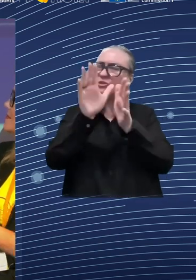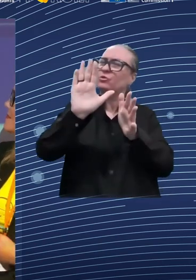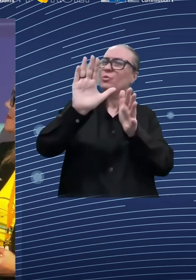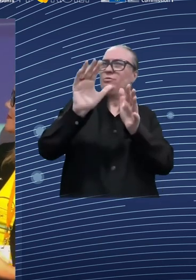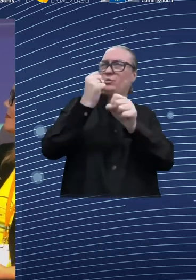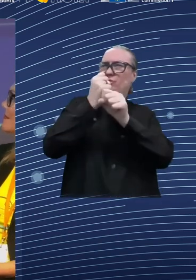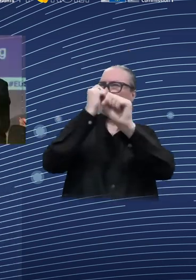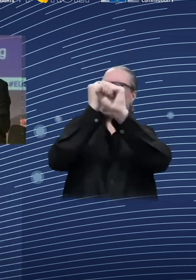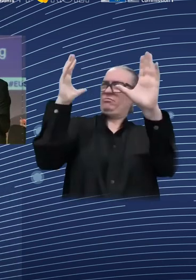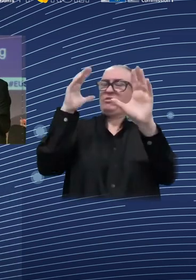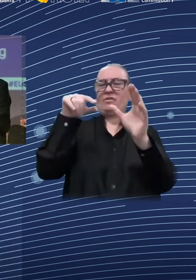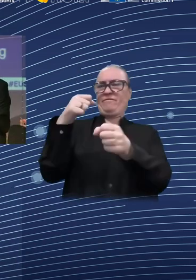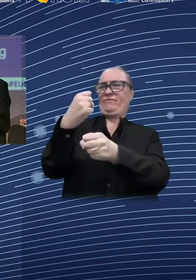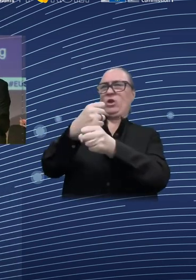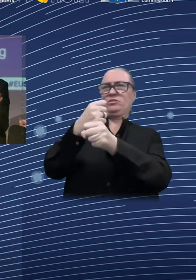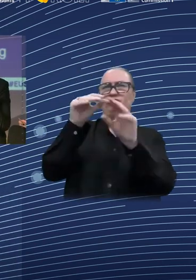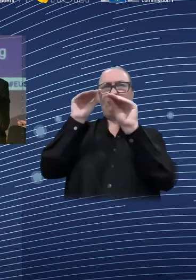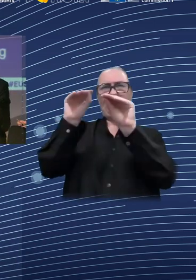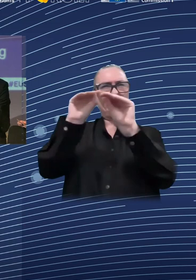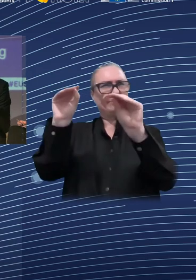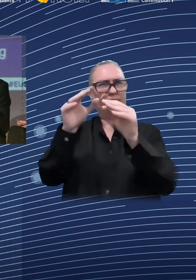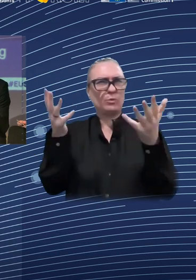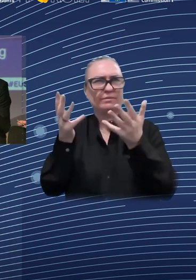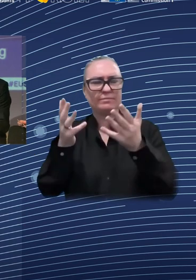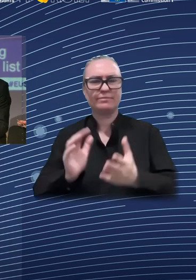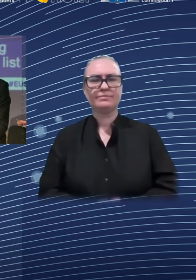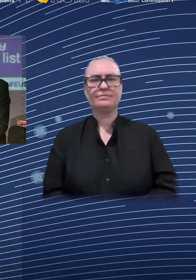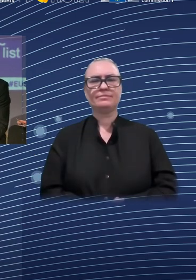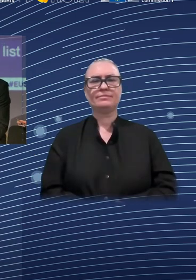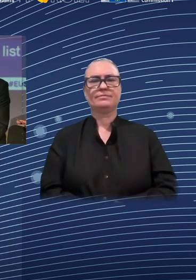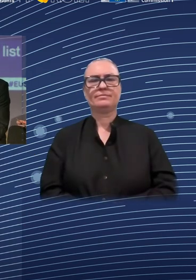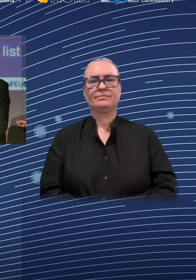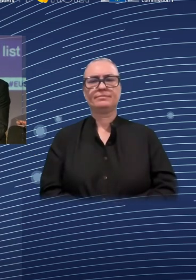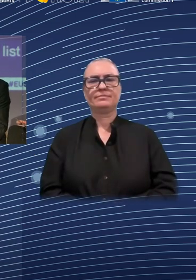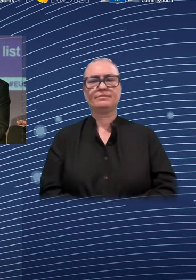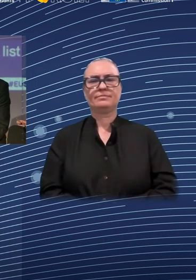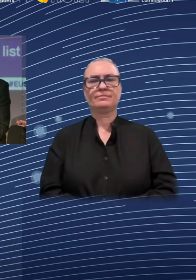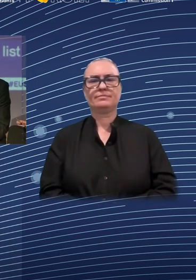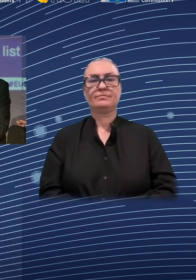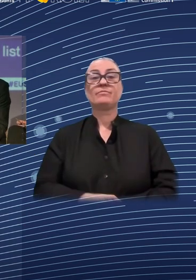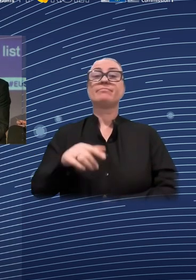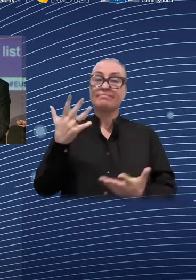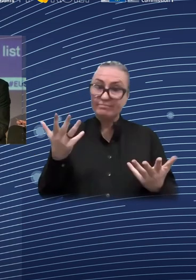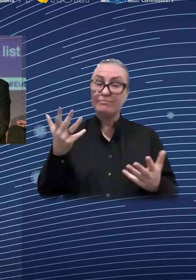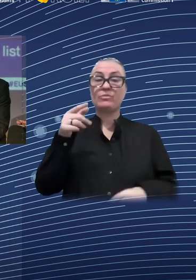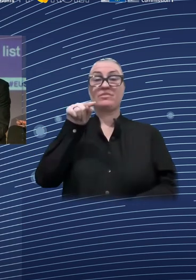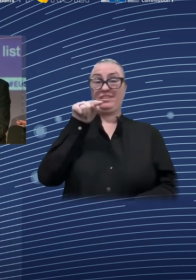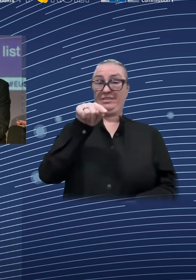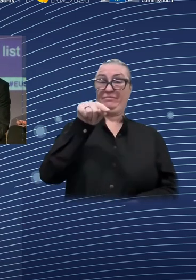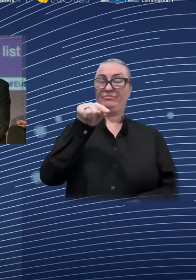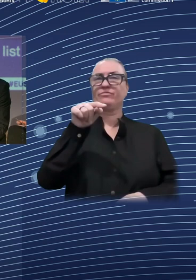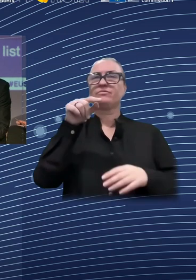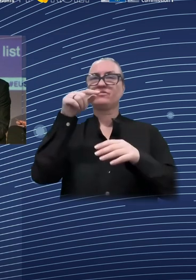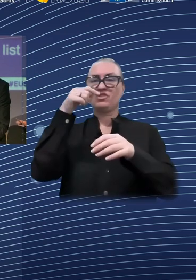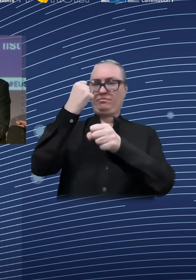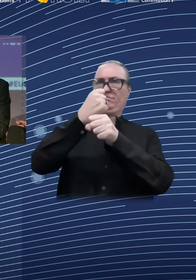the project is focused on advanced manufacturing. That's the field in which we're working. And we want to create an alliance and